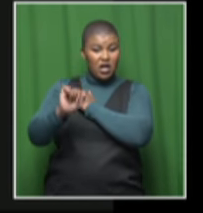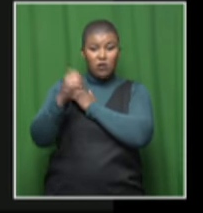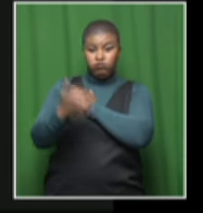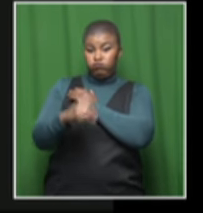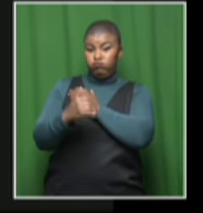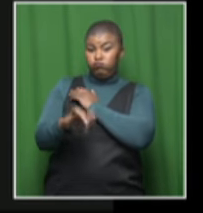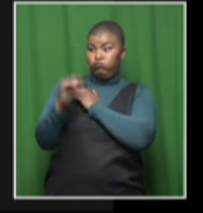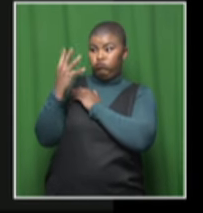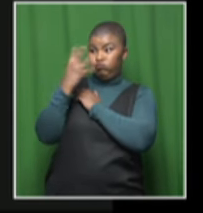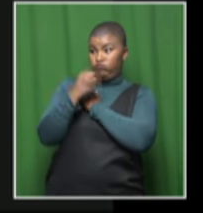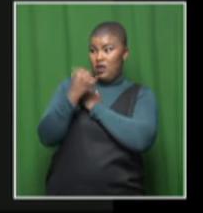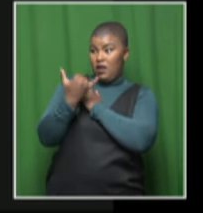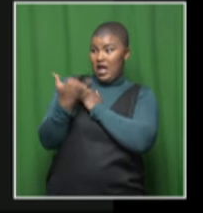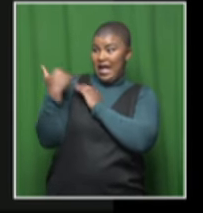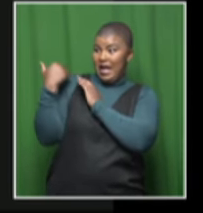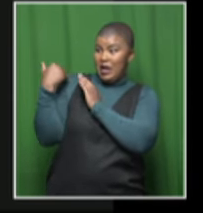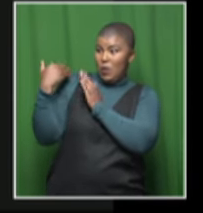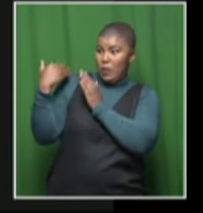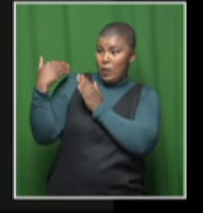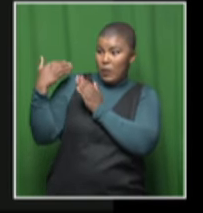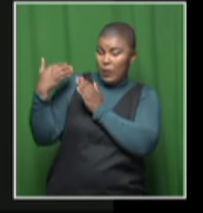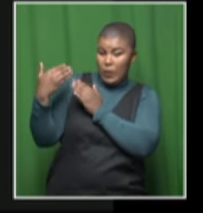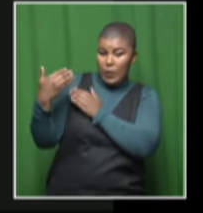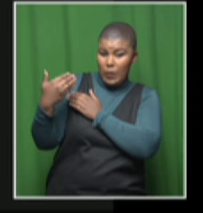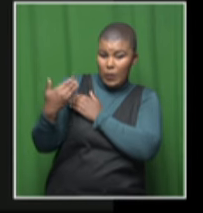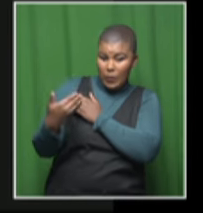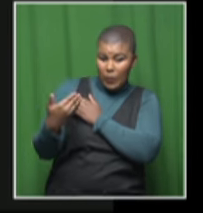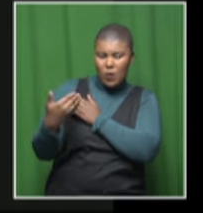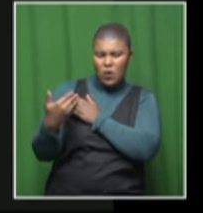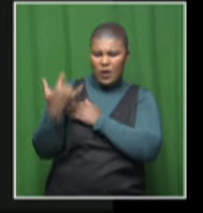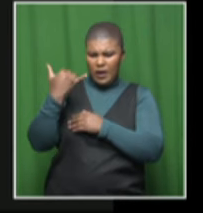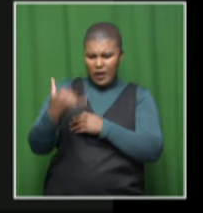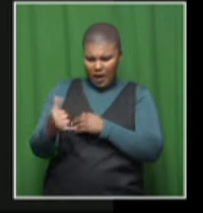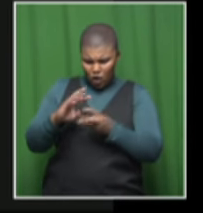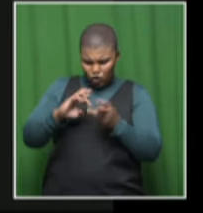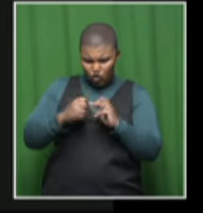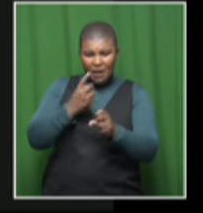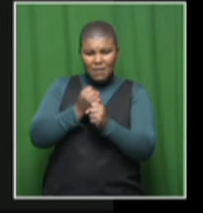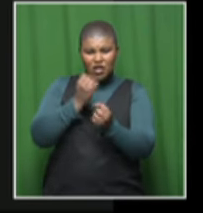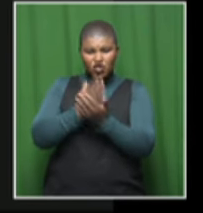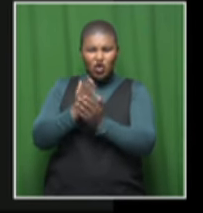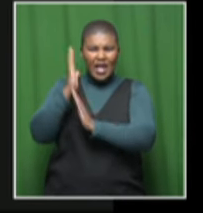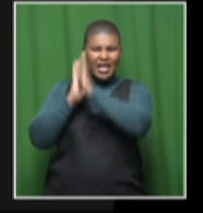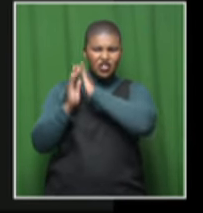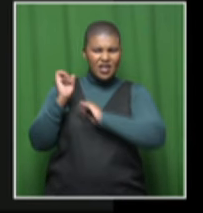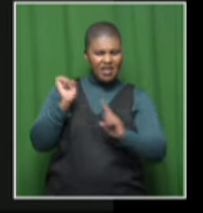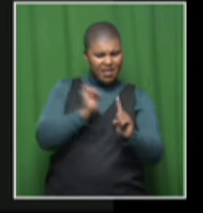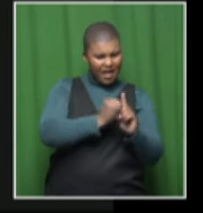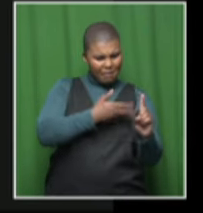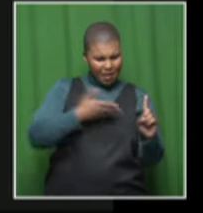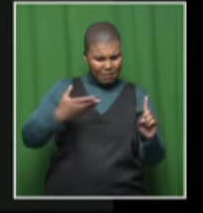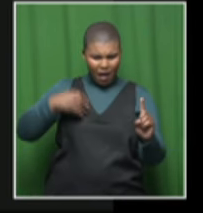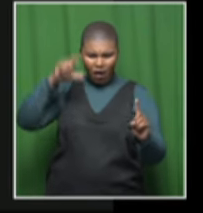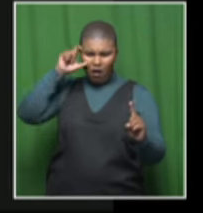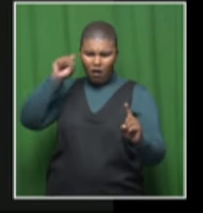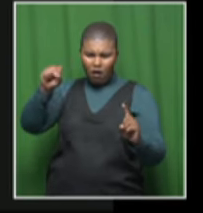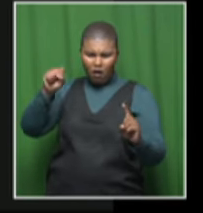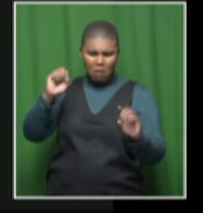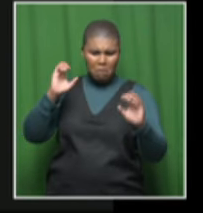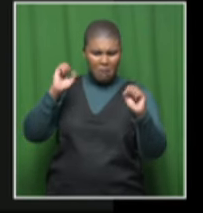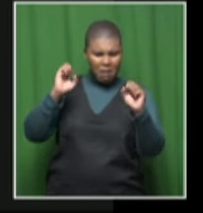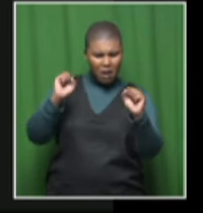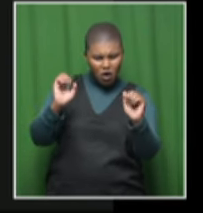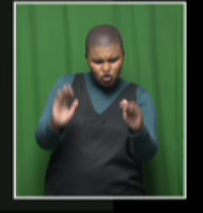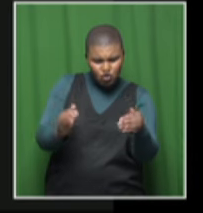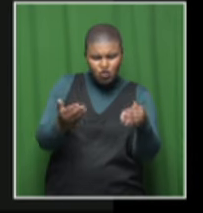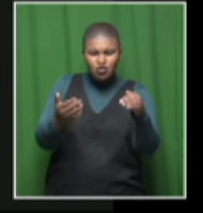that together was not easy. And we had a wonderful librettist who did that. And